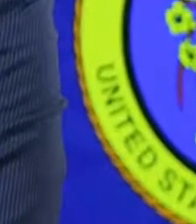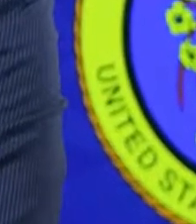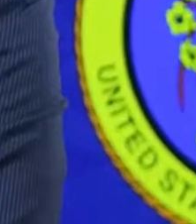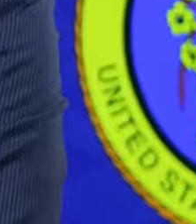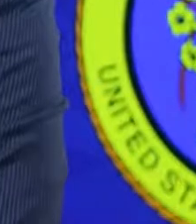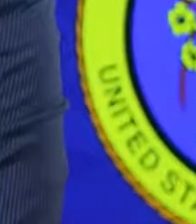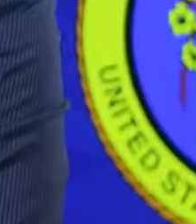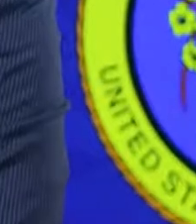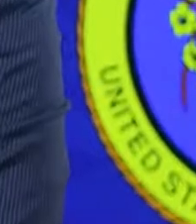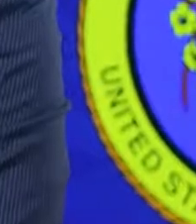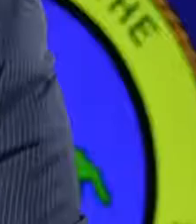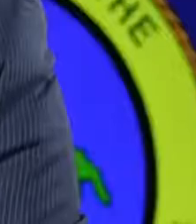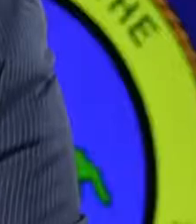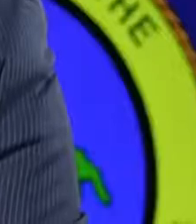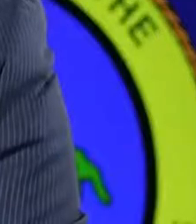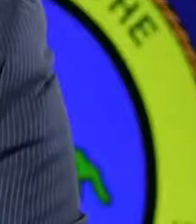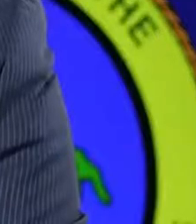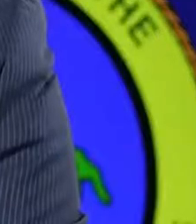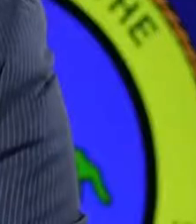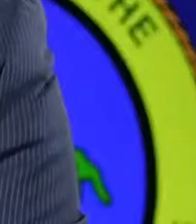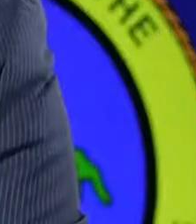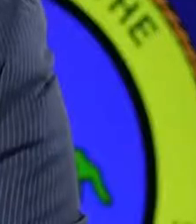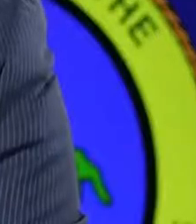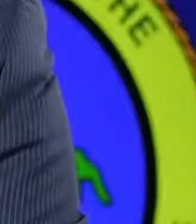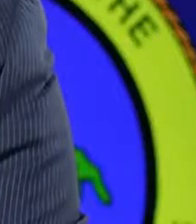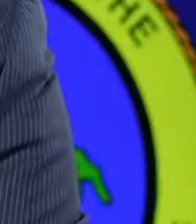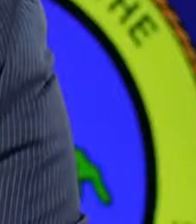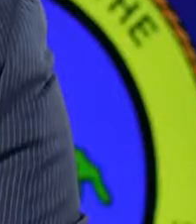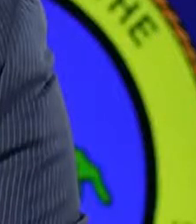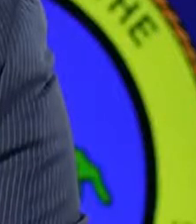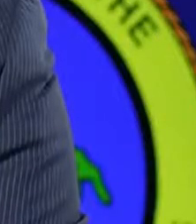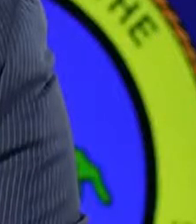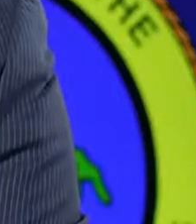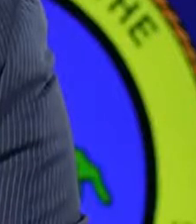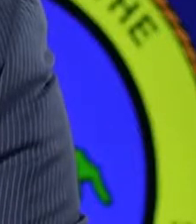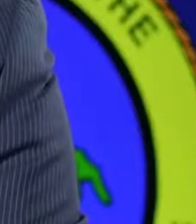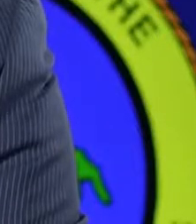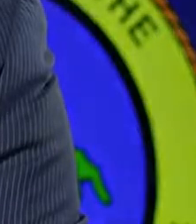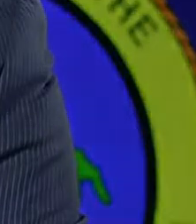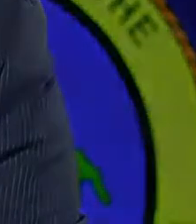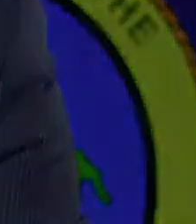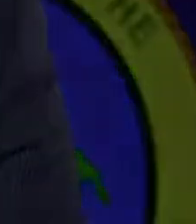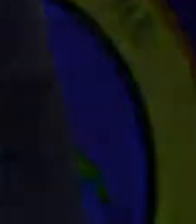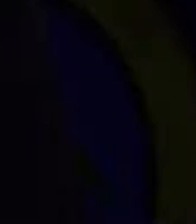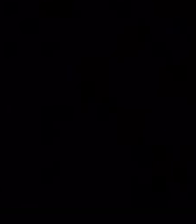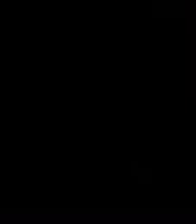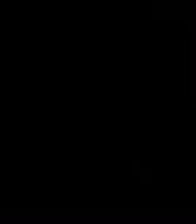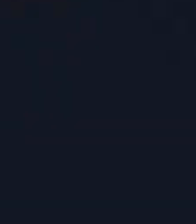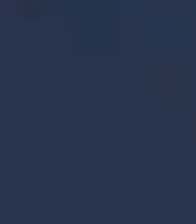and proper hygiene protocols. Take your best shot. Get the vaccine.